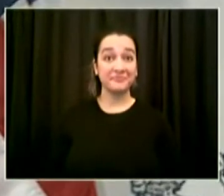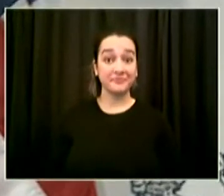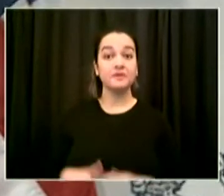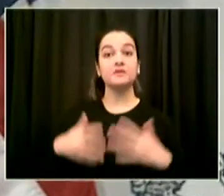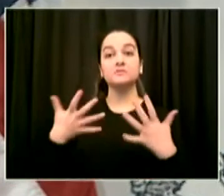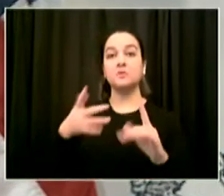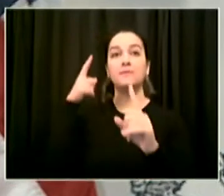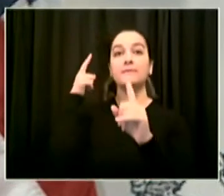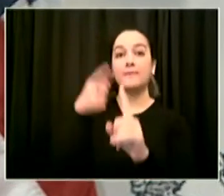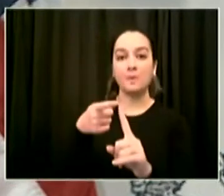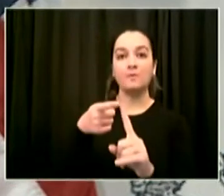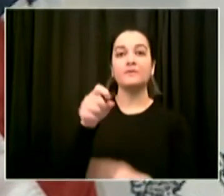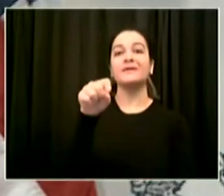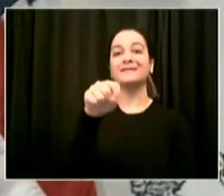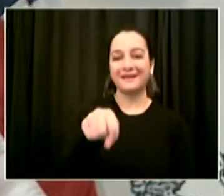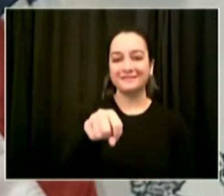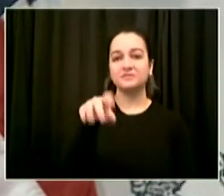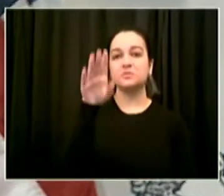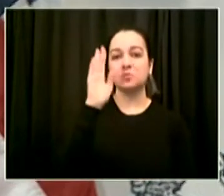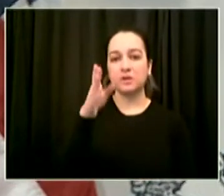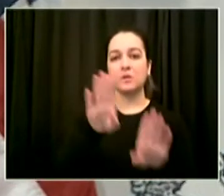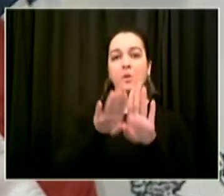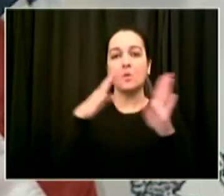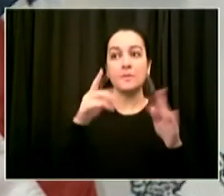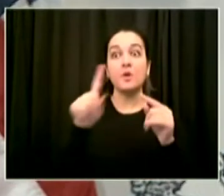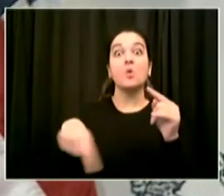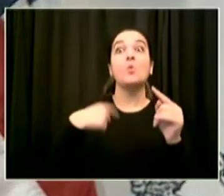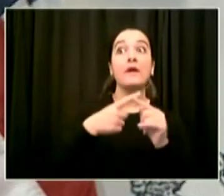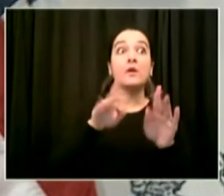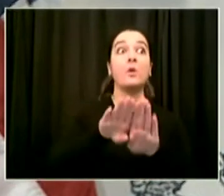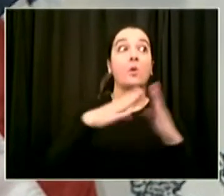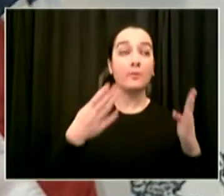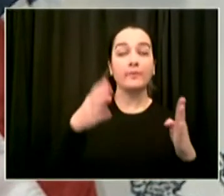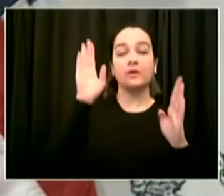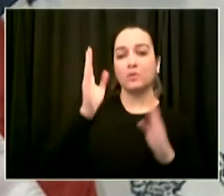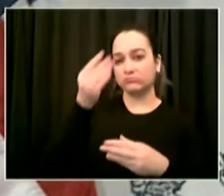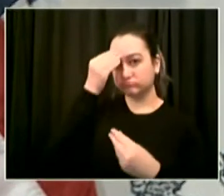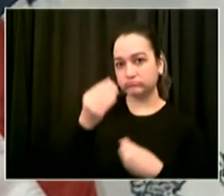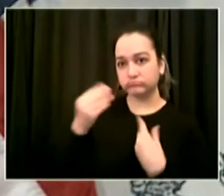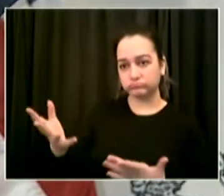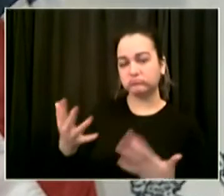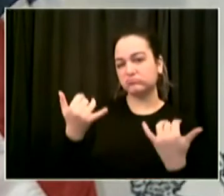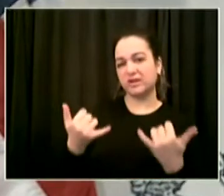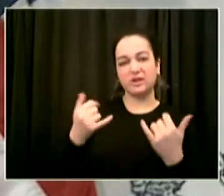when. The next is Juliet from 1010 Wins.